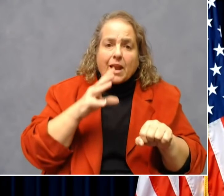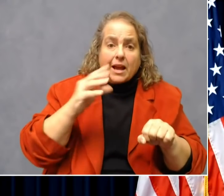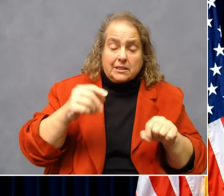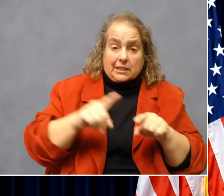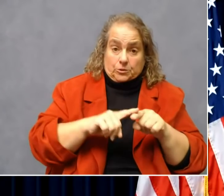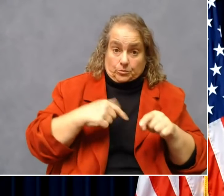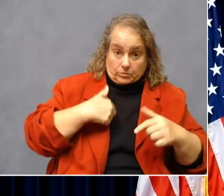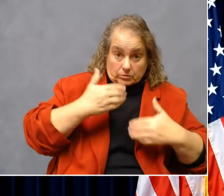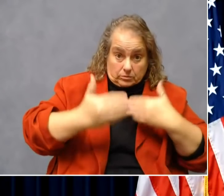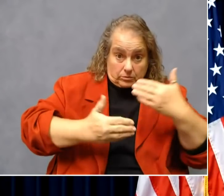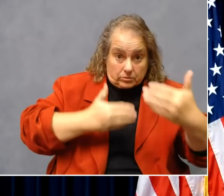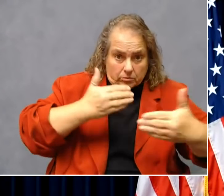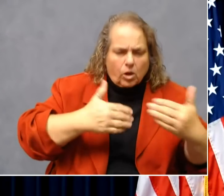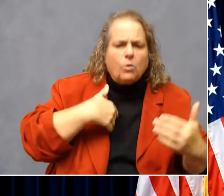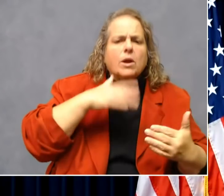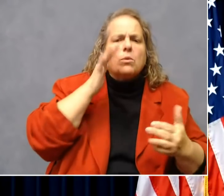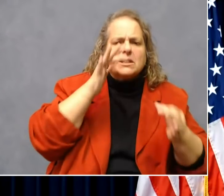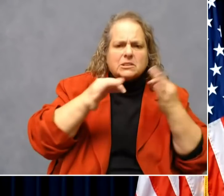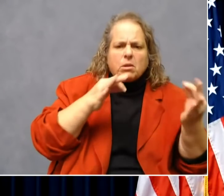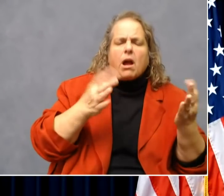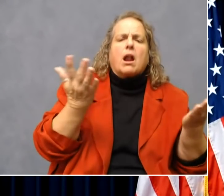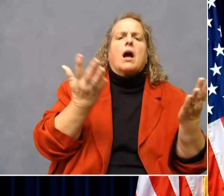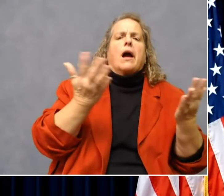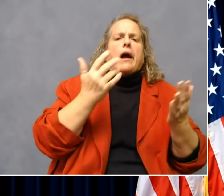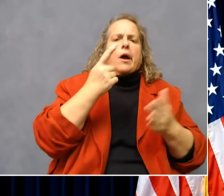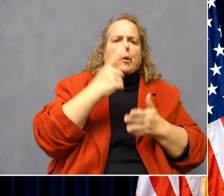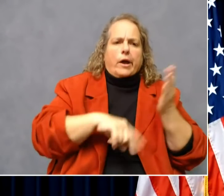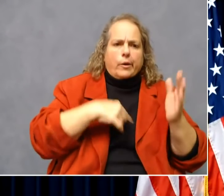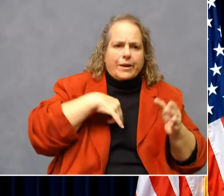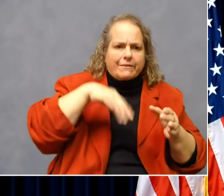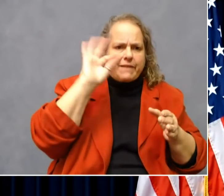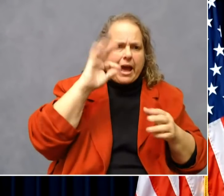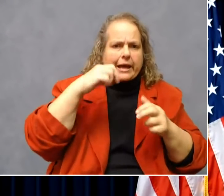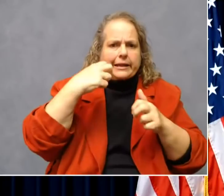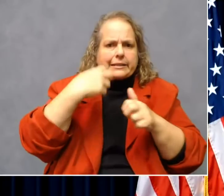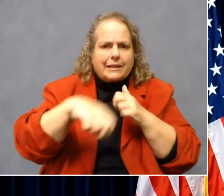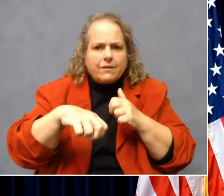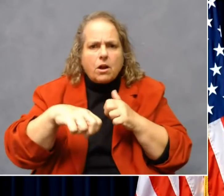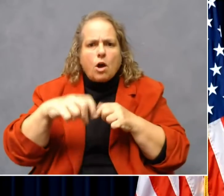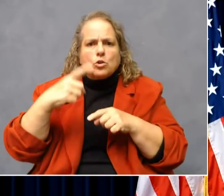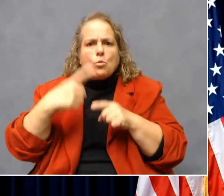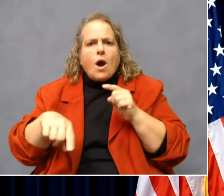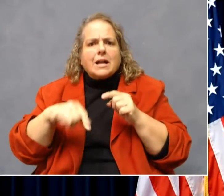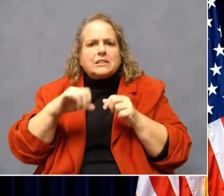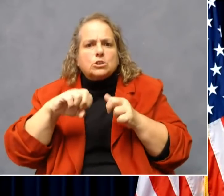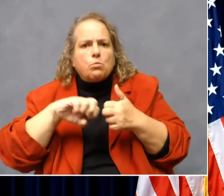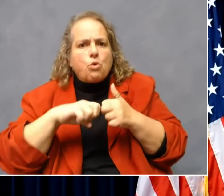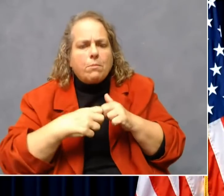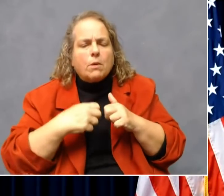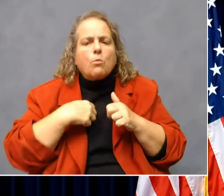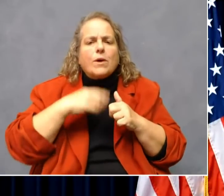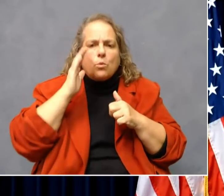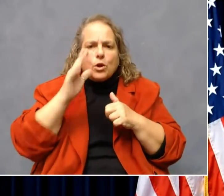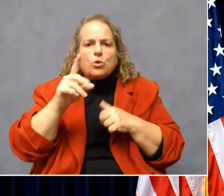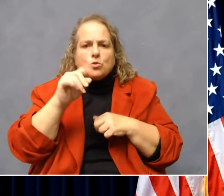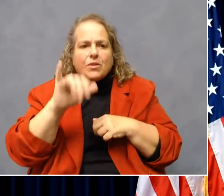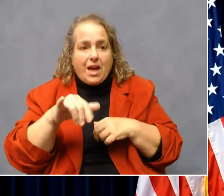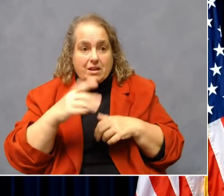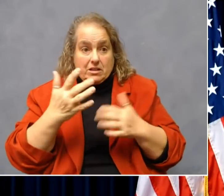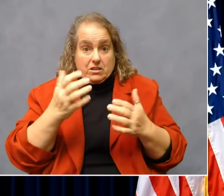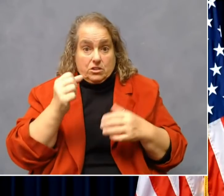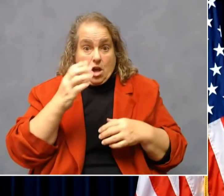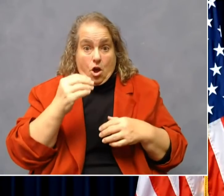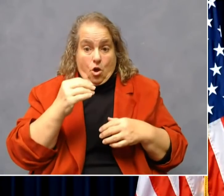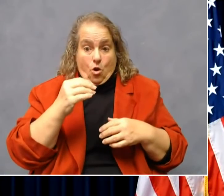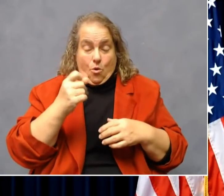difficulties. Information, even from the federal government, seems to change by the day, but this is the problem that I so desperately wanted